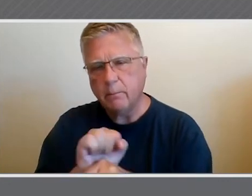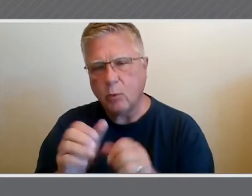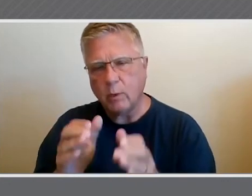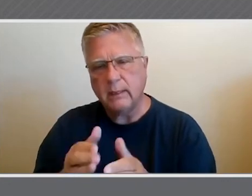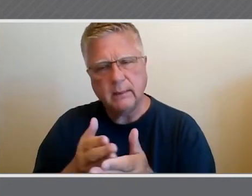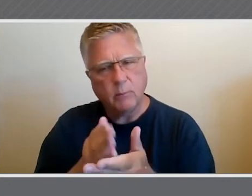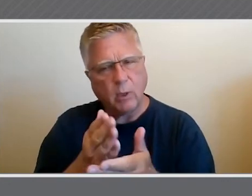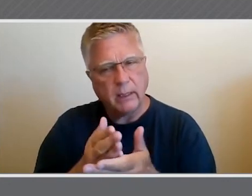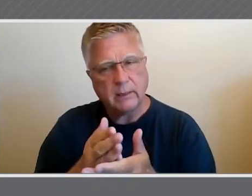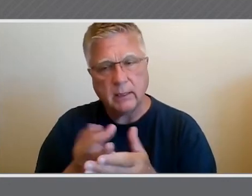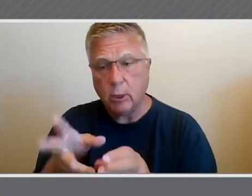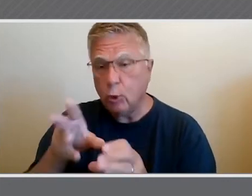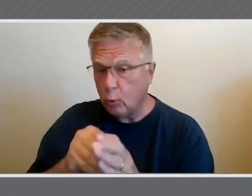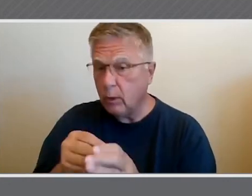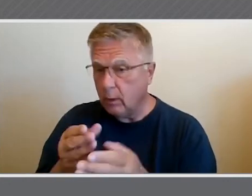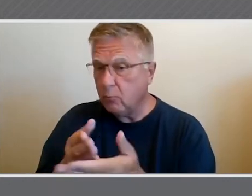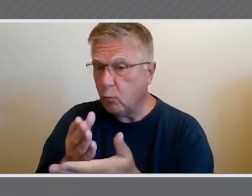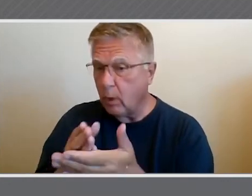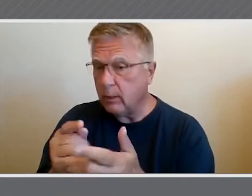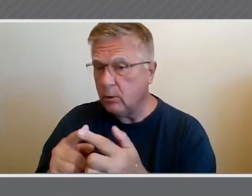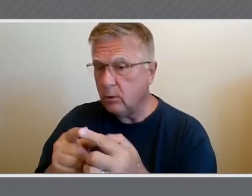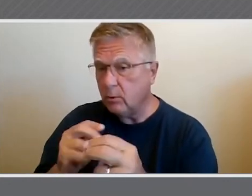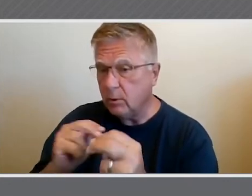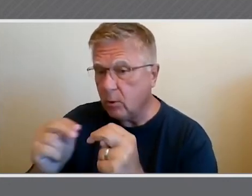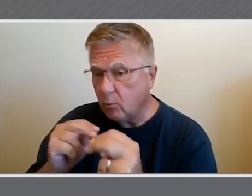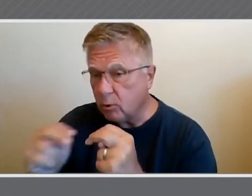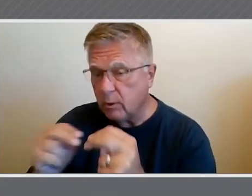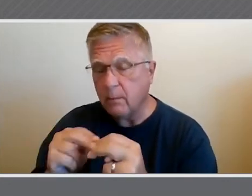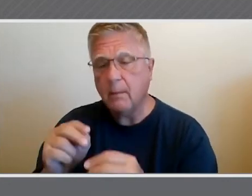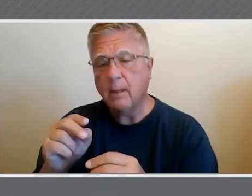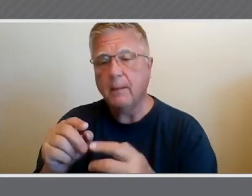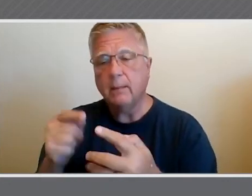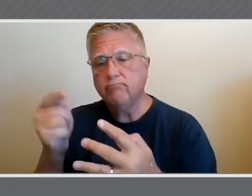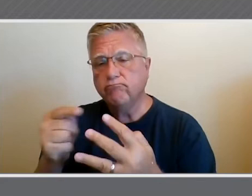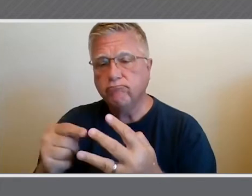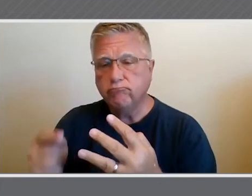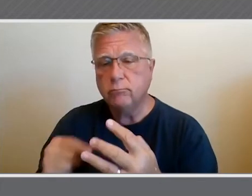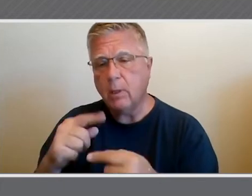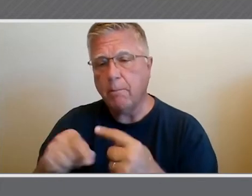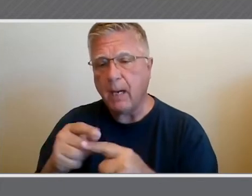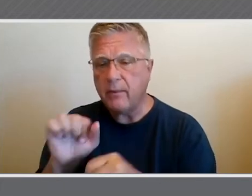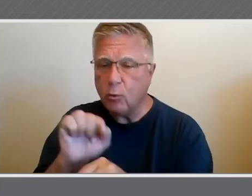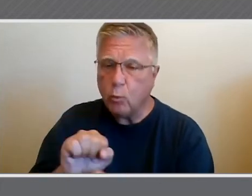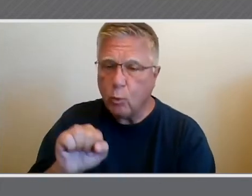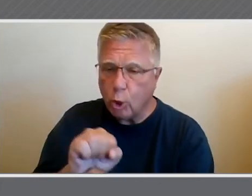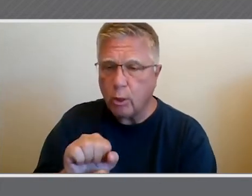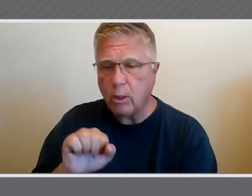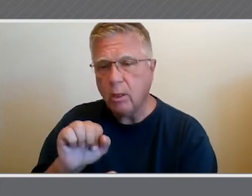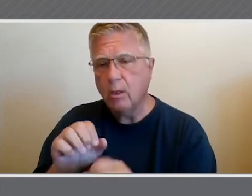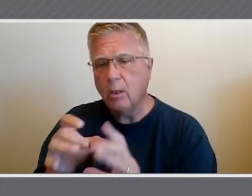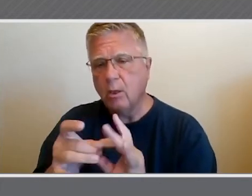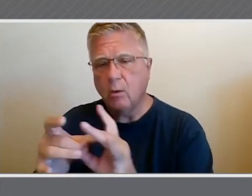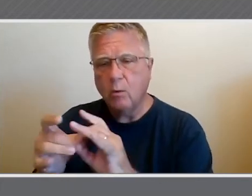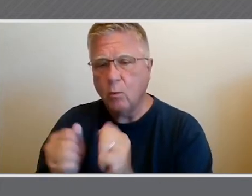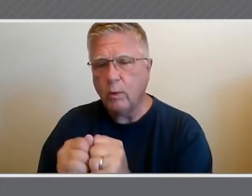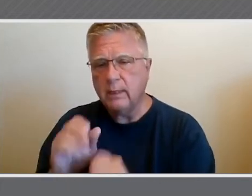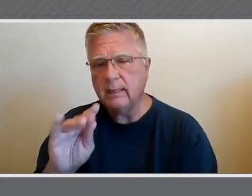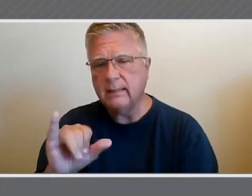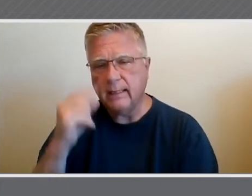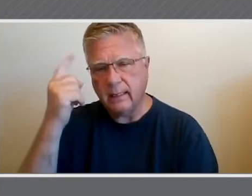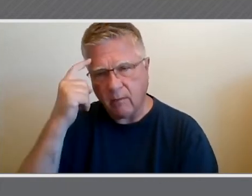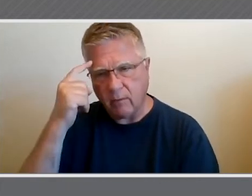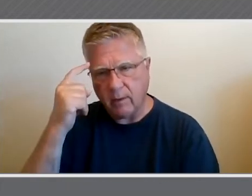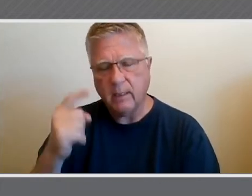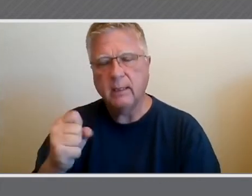to bargain about the terms and conditions of their employment with the city government. Operationally, this means that